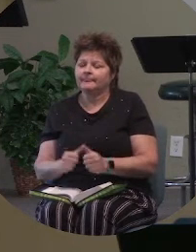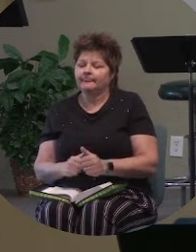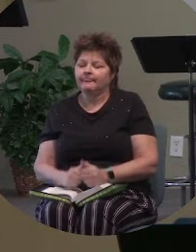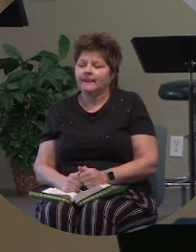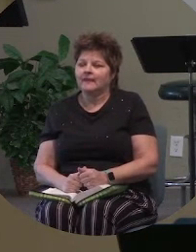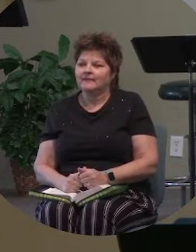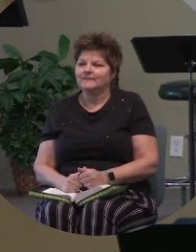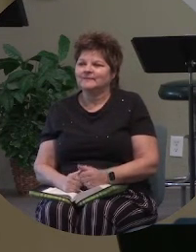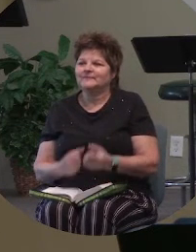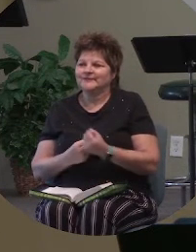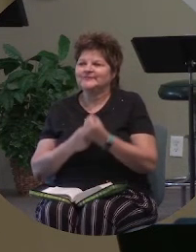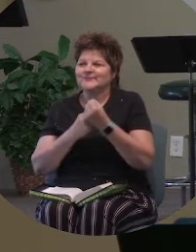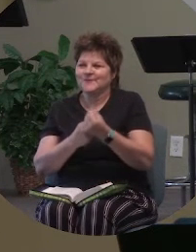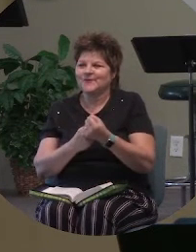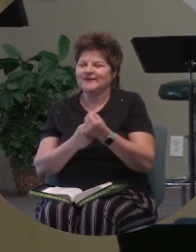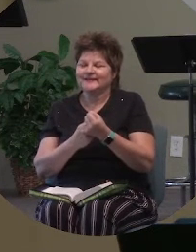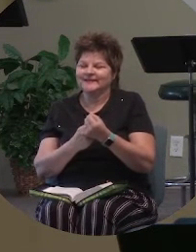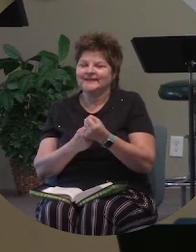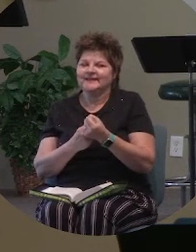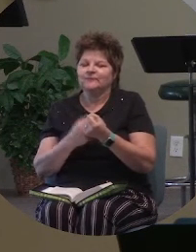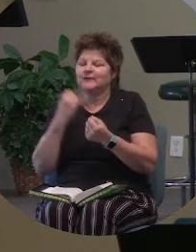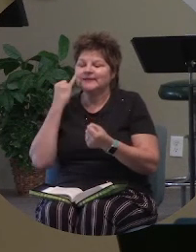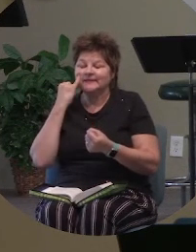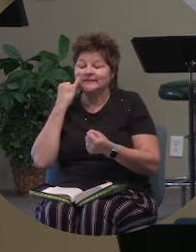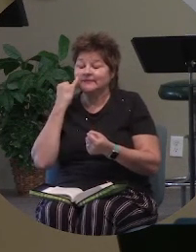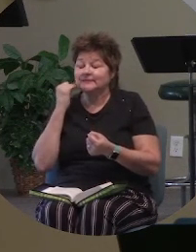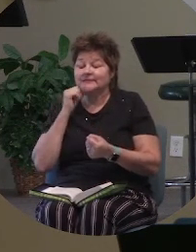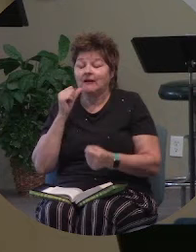support even when it's not deserved.